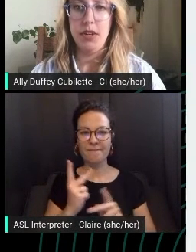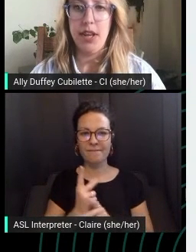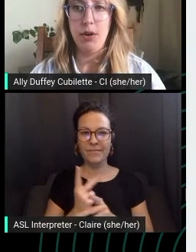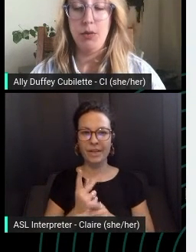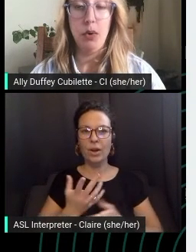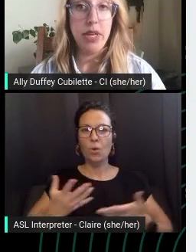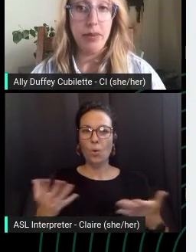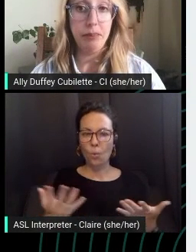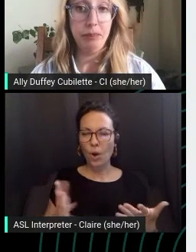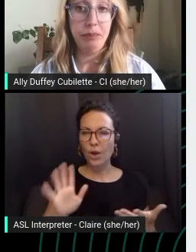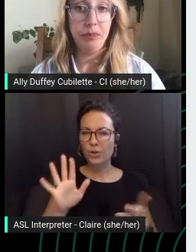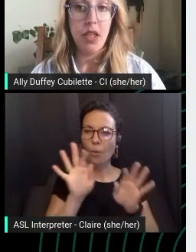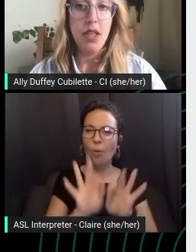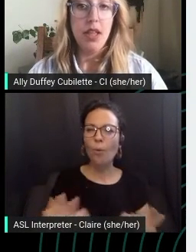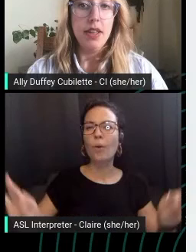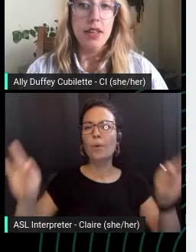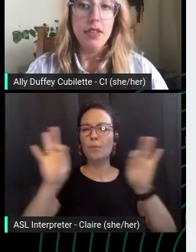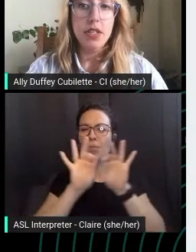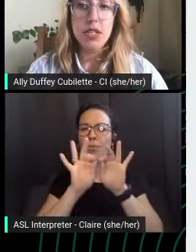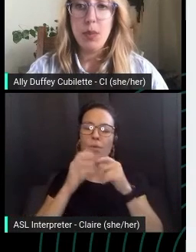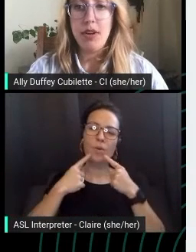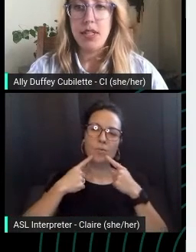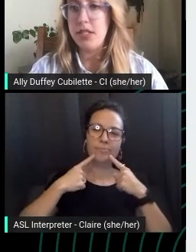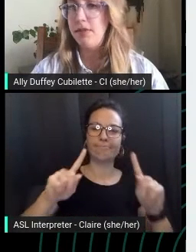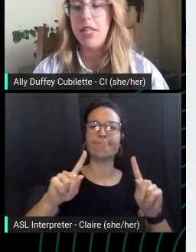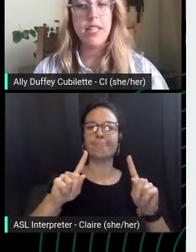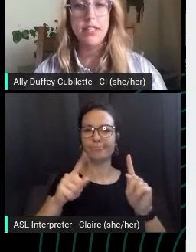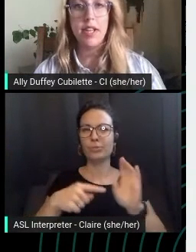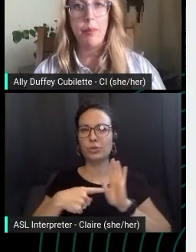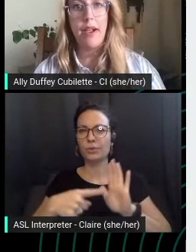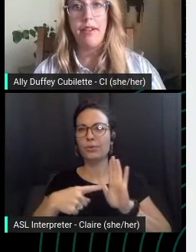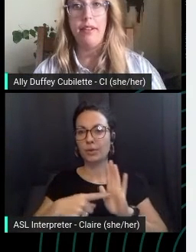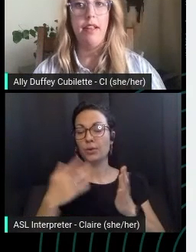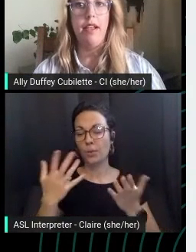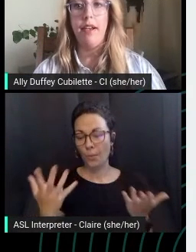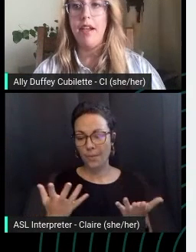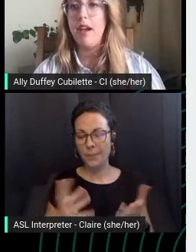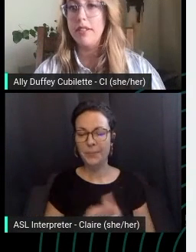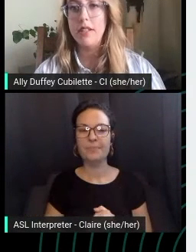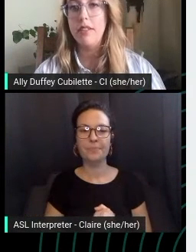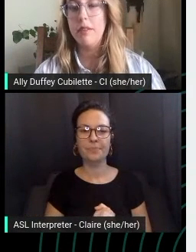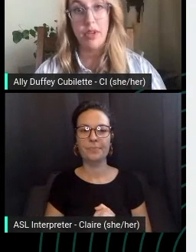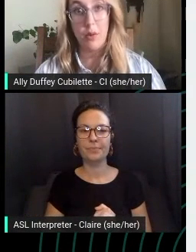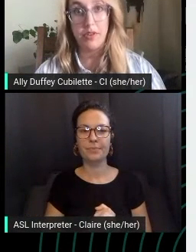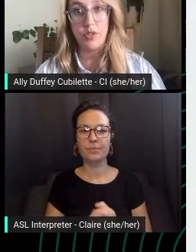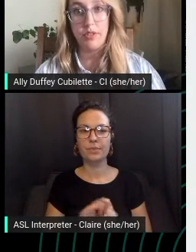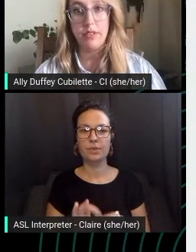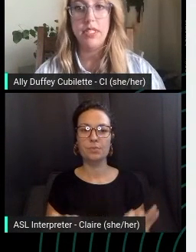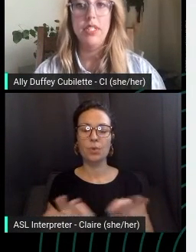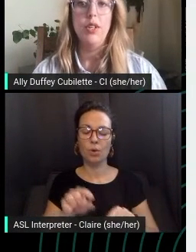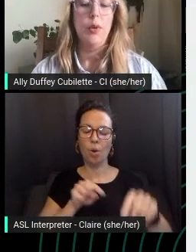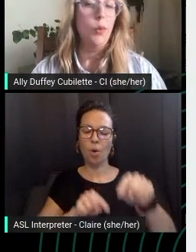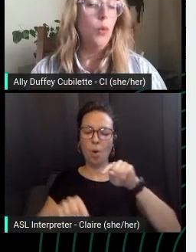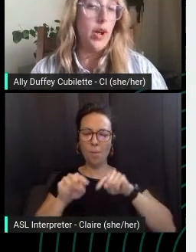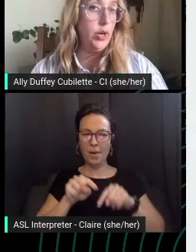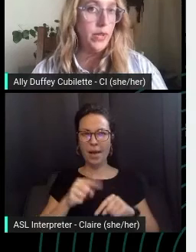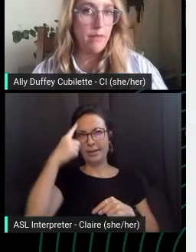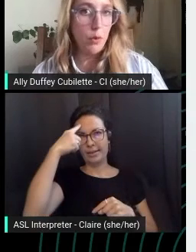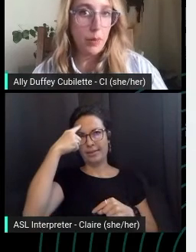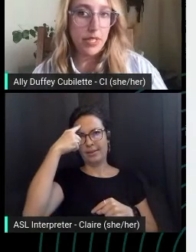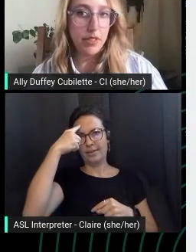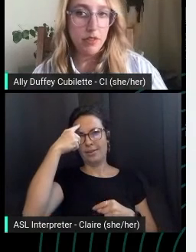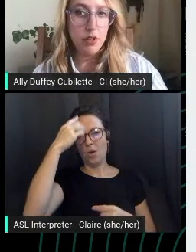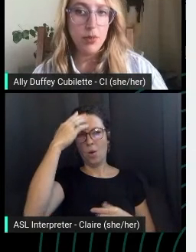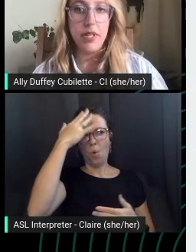performance indicators will be. This is the process of taking a step back and asking the big questions. Why do we